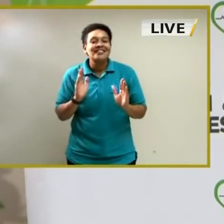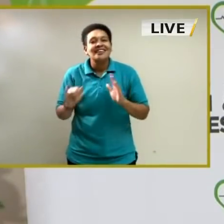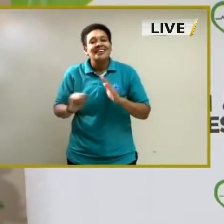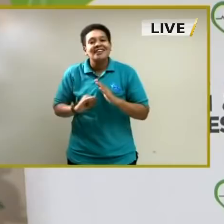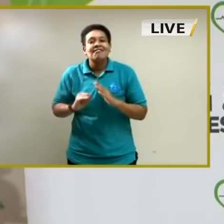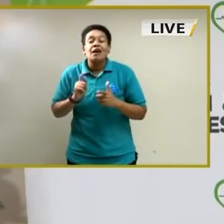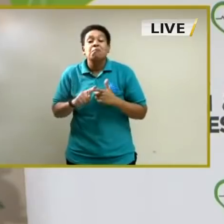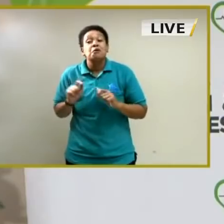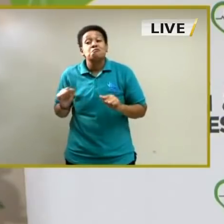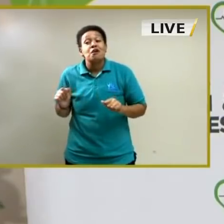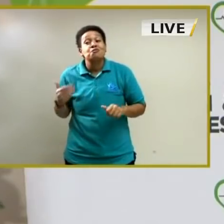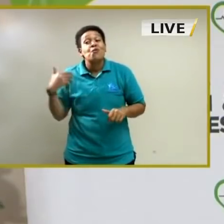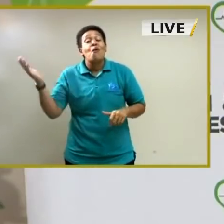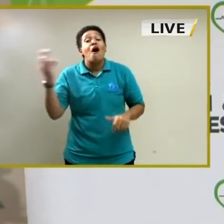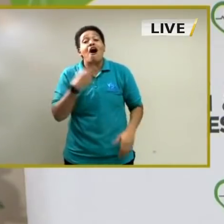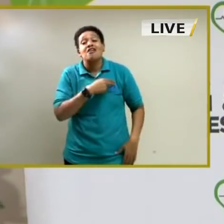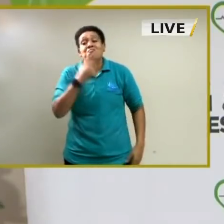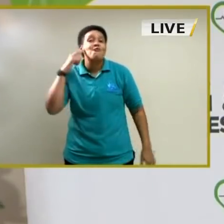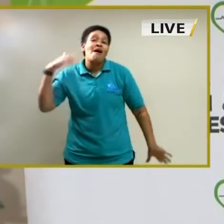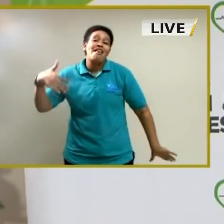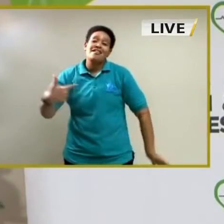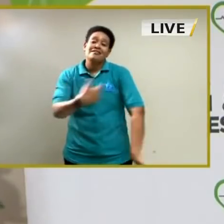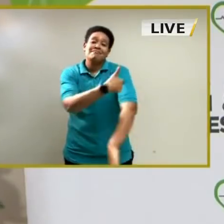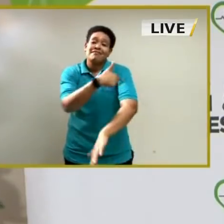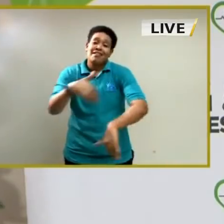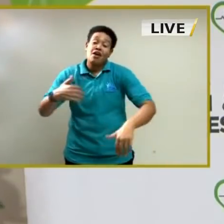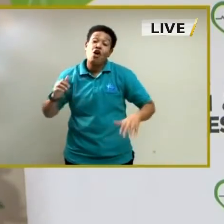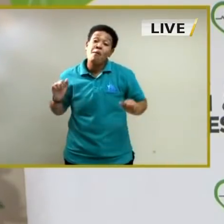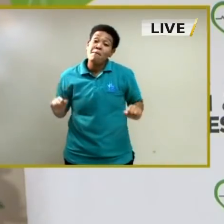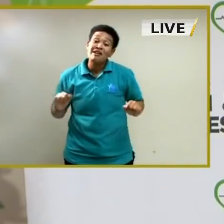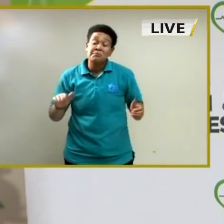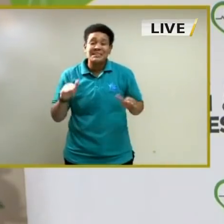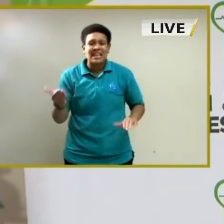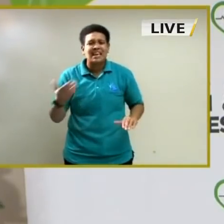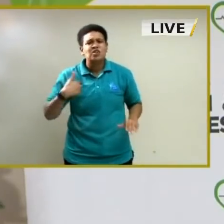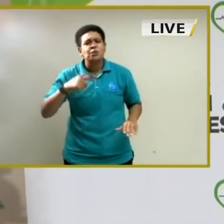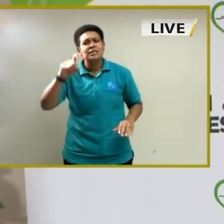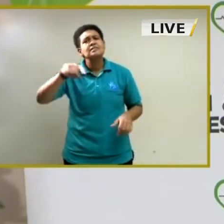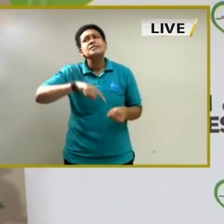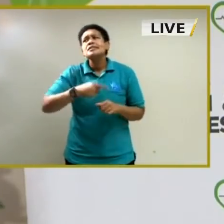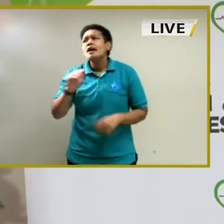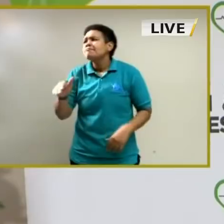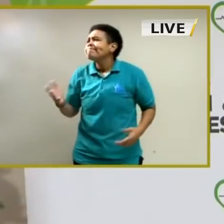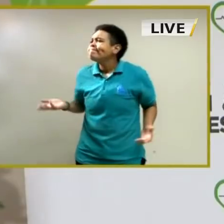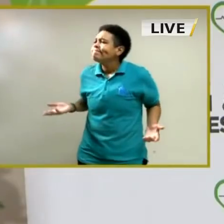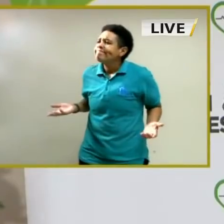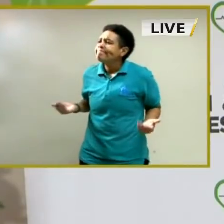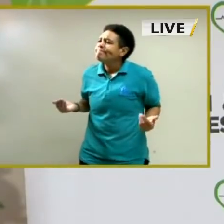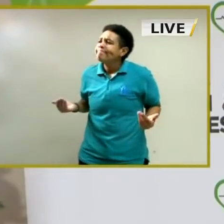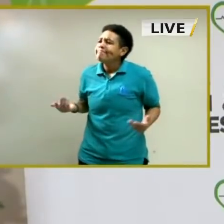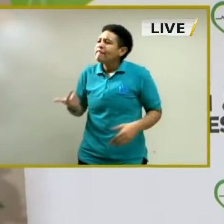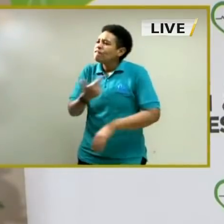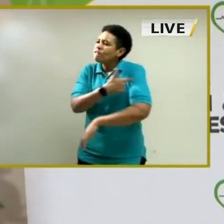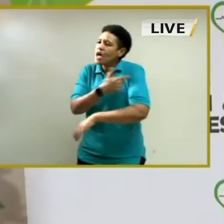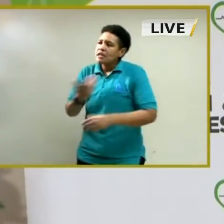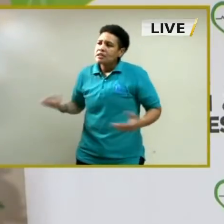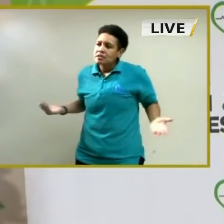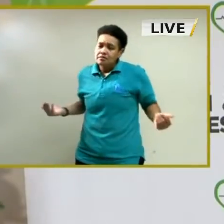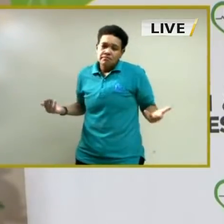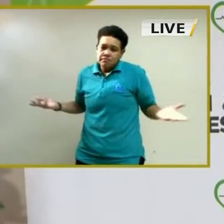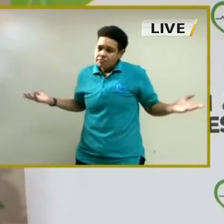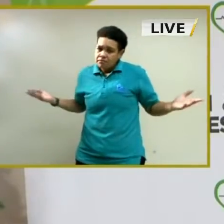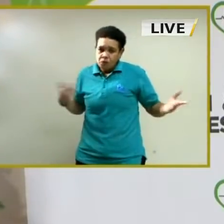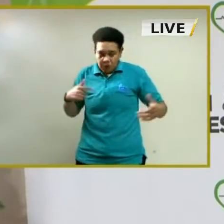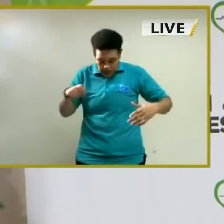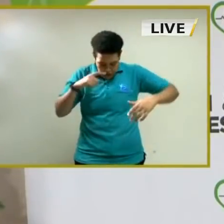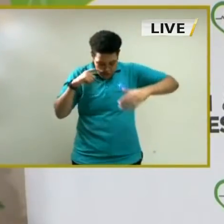up in hospital or even death. And so we need to start insisting on that. We need to recognize the need for